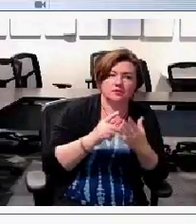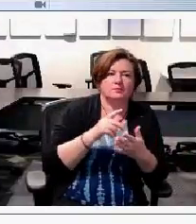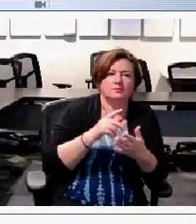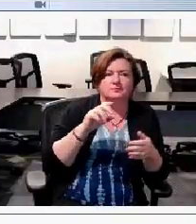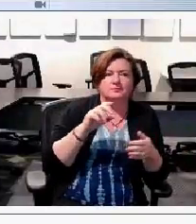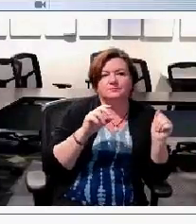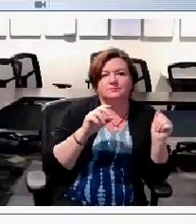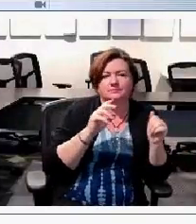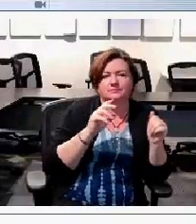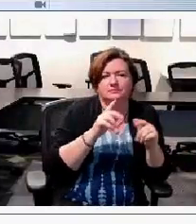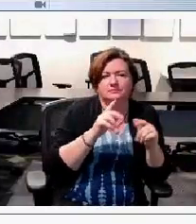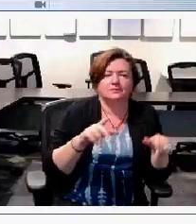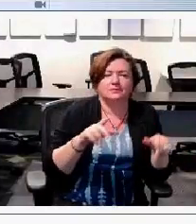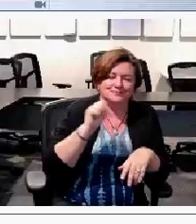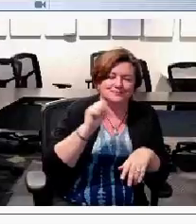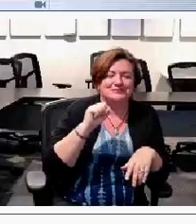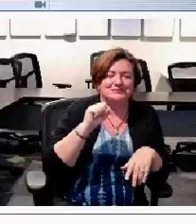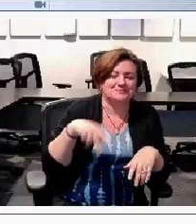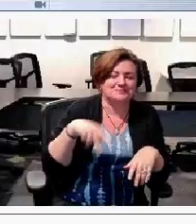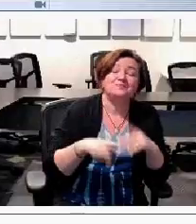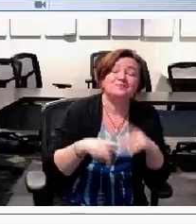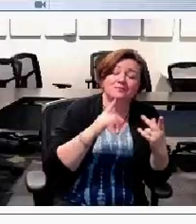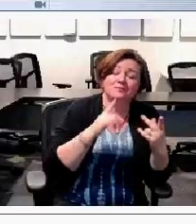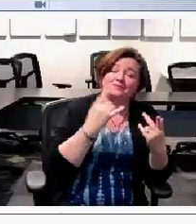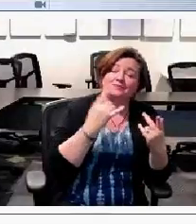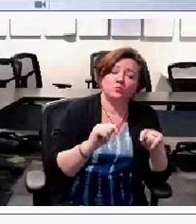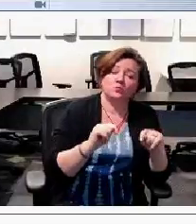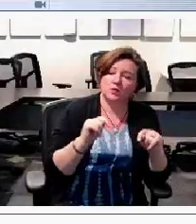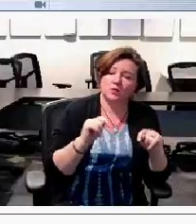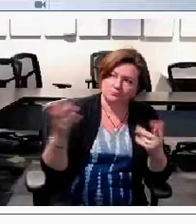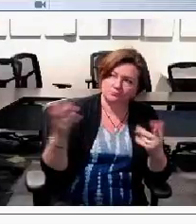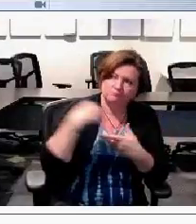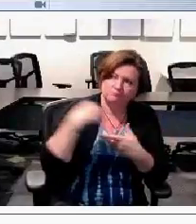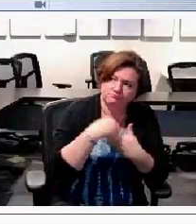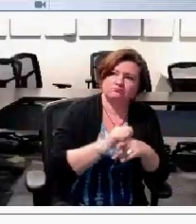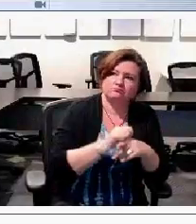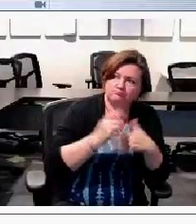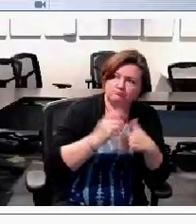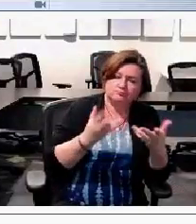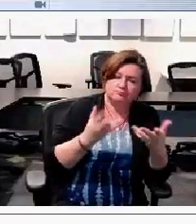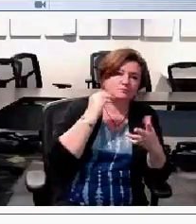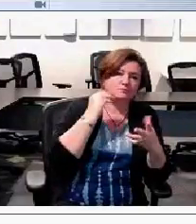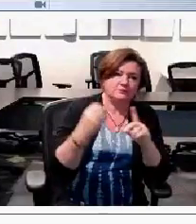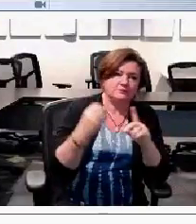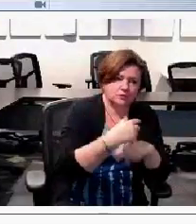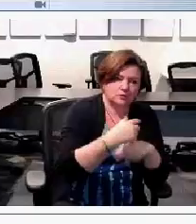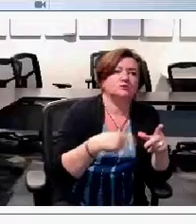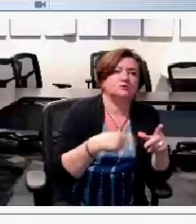received. And then just being at the Glenrose, we do get a lot of residents and students that we need